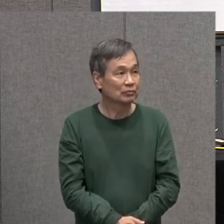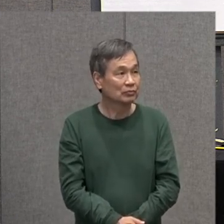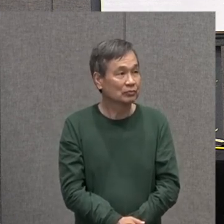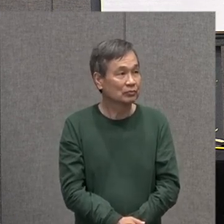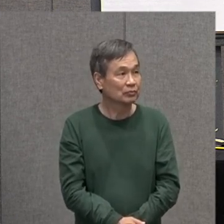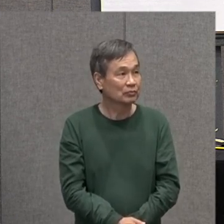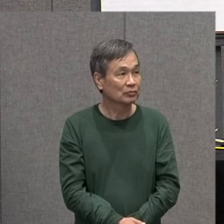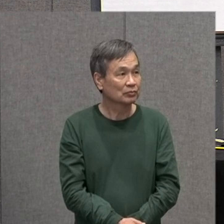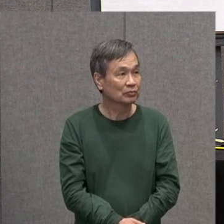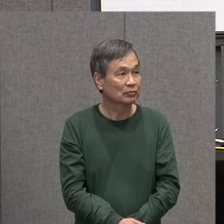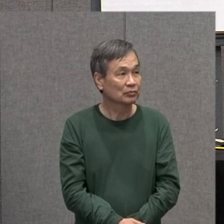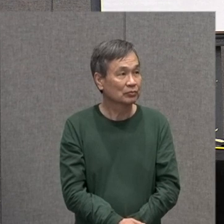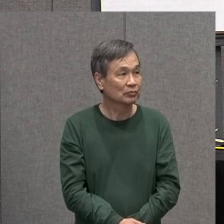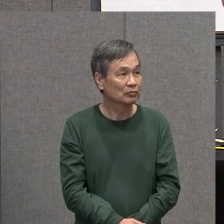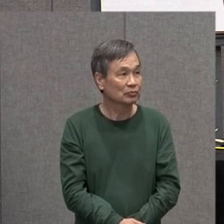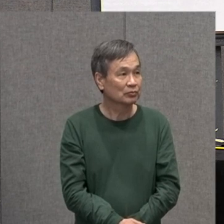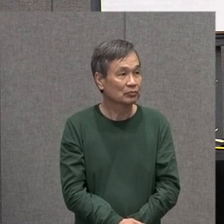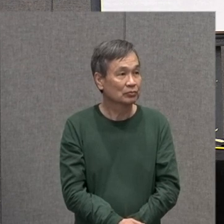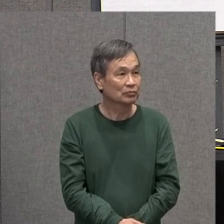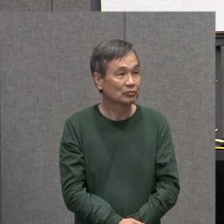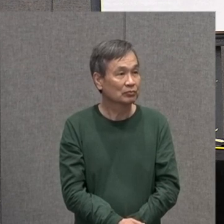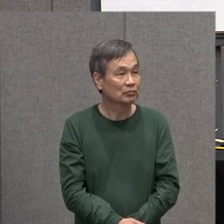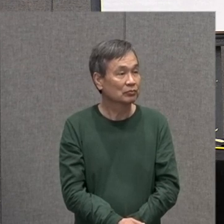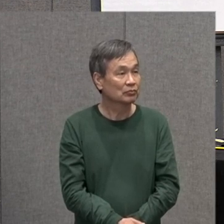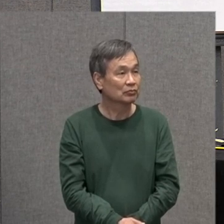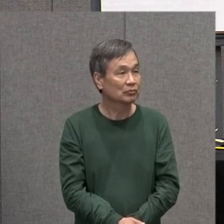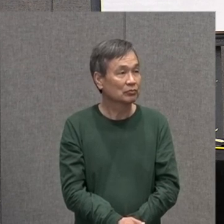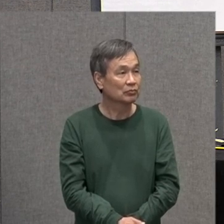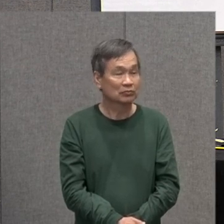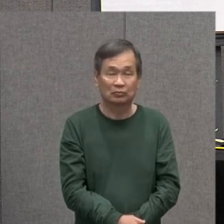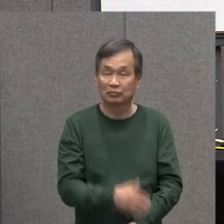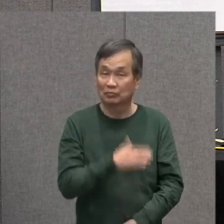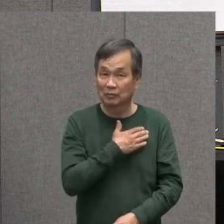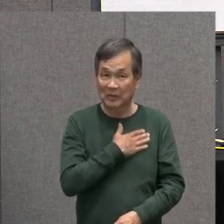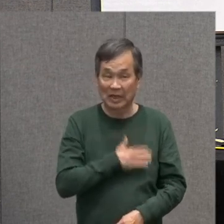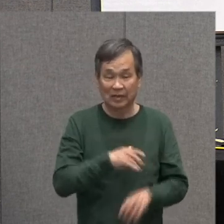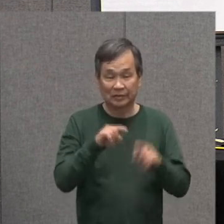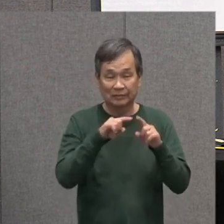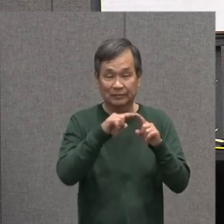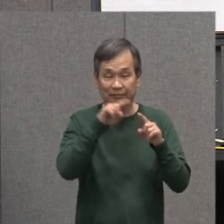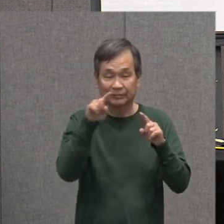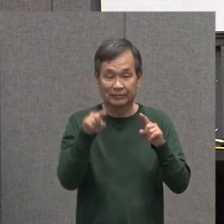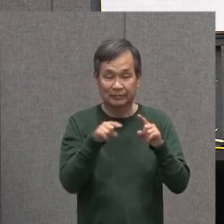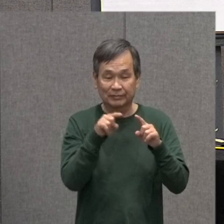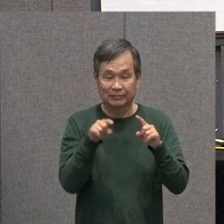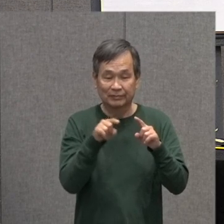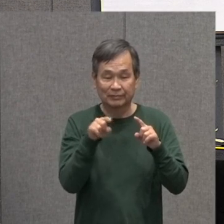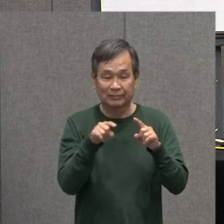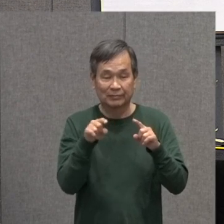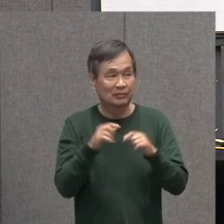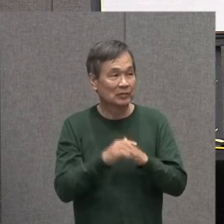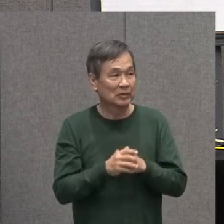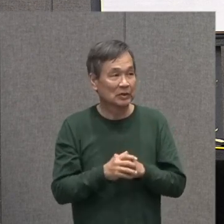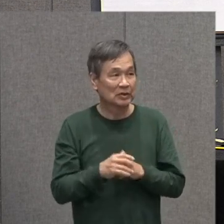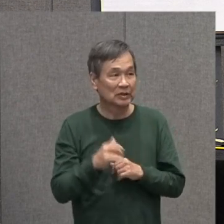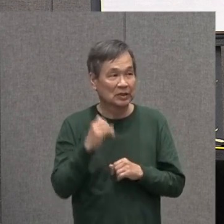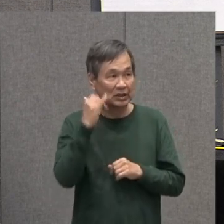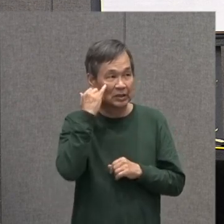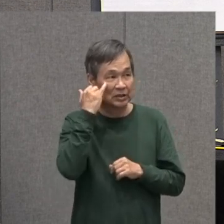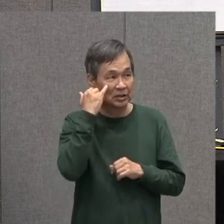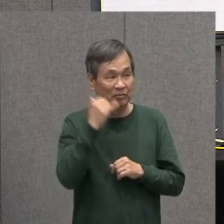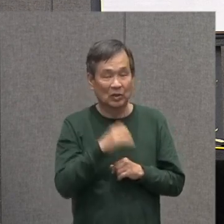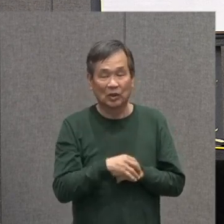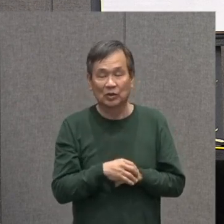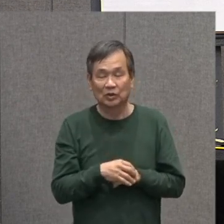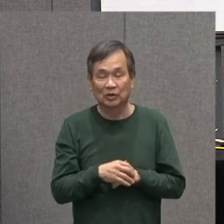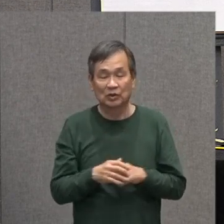I wonder what's going to happen. Like so. So you get a curl. And then if I do the other side, sort of